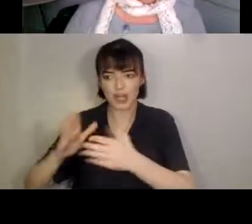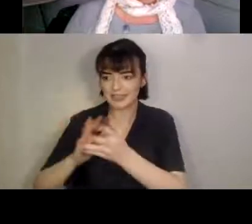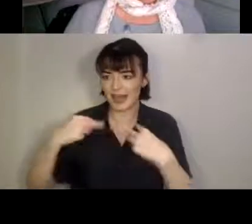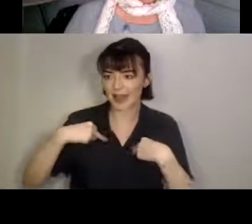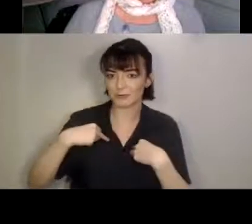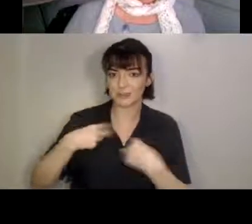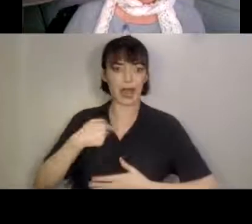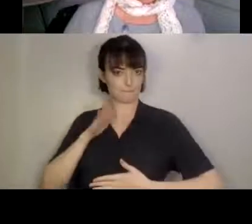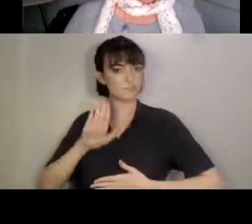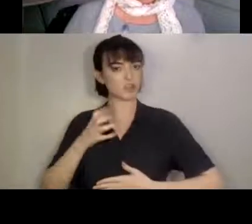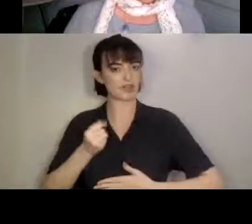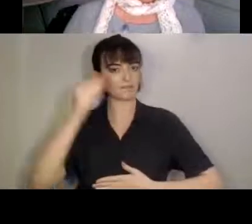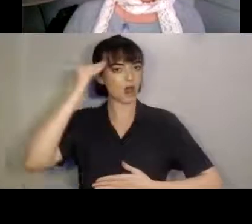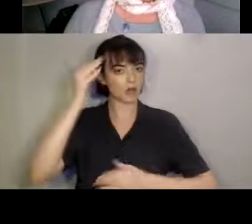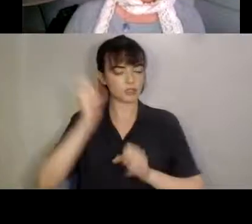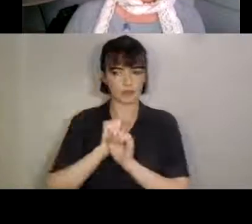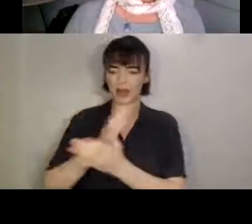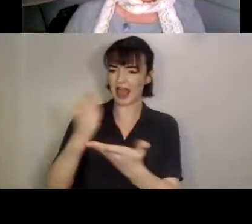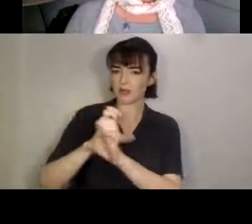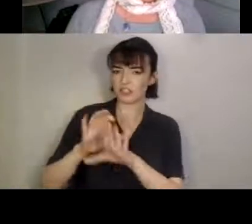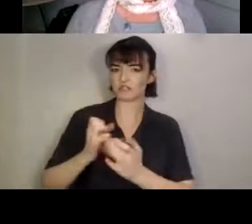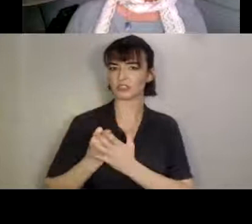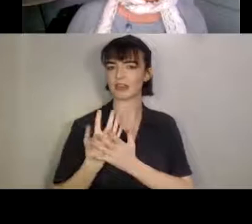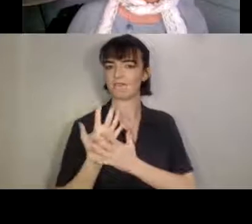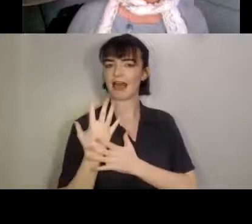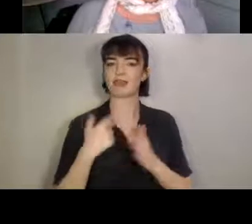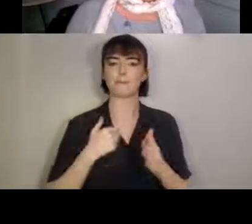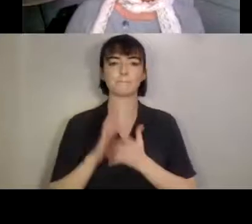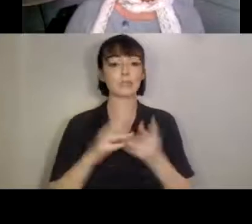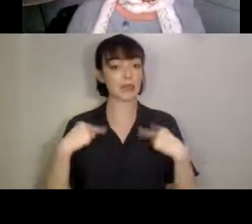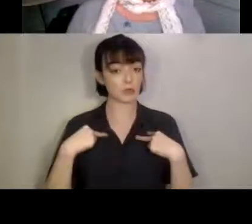children develop sign language. We need to have skills